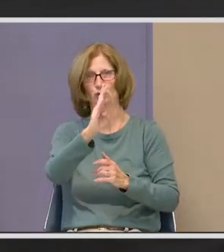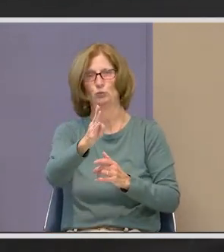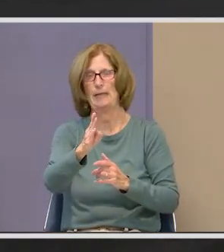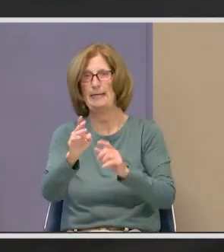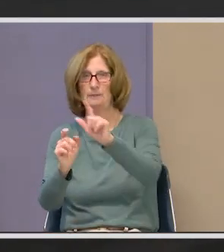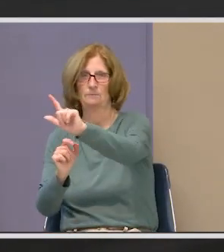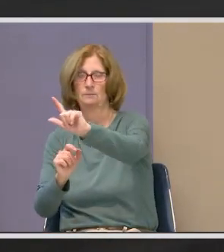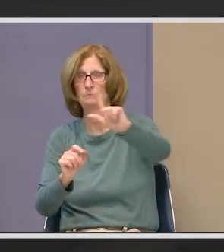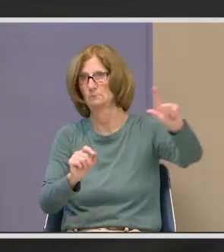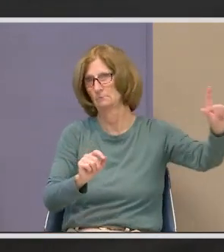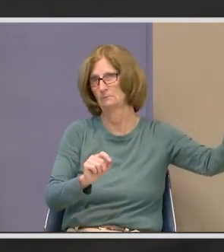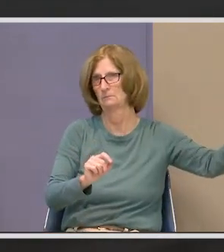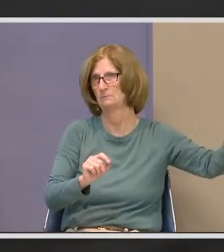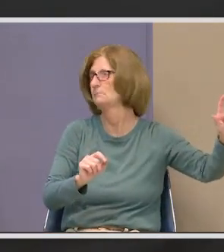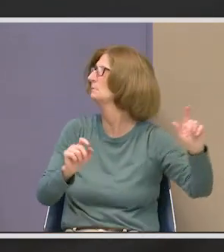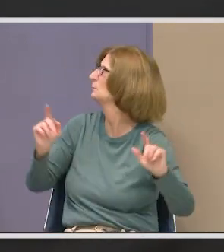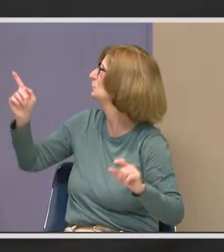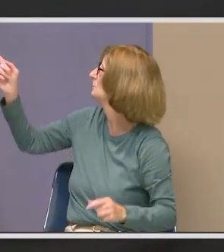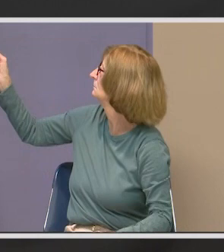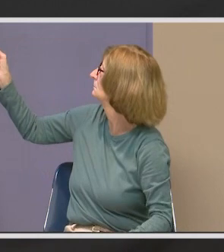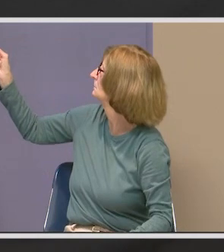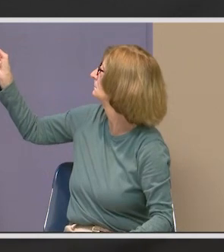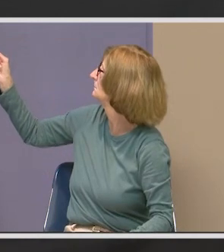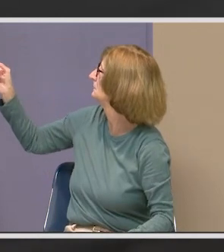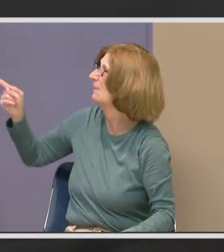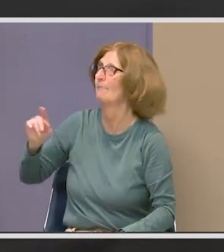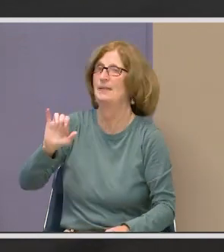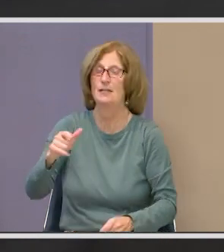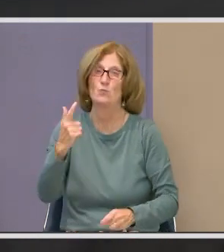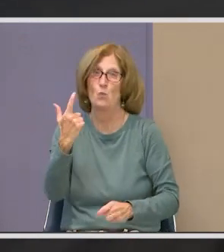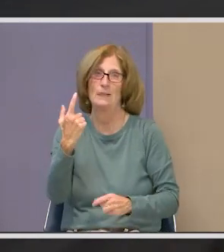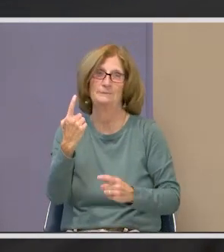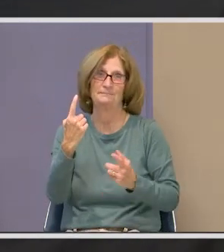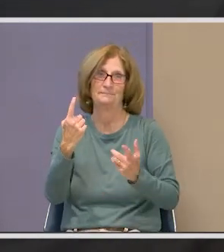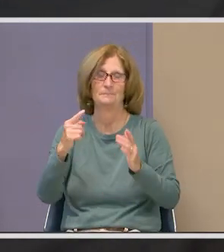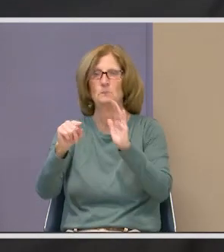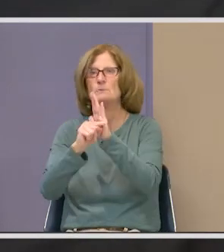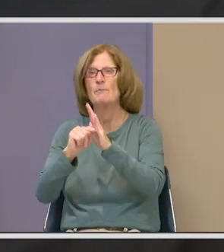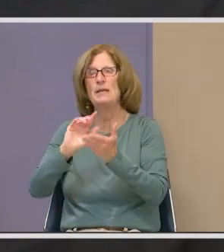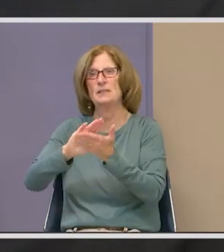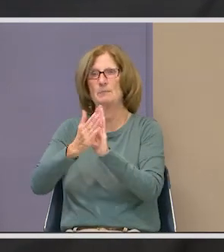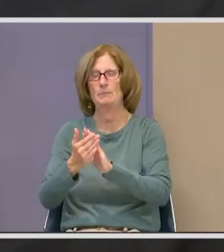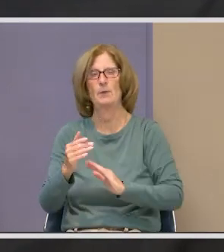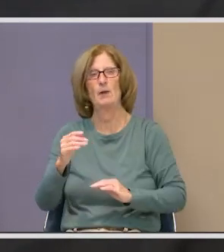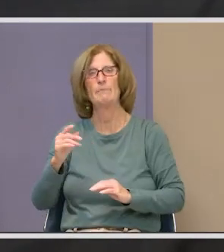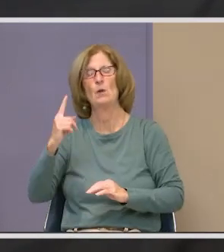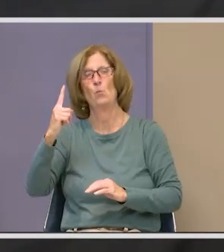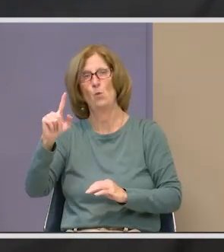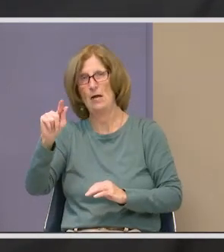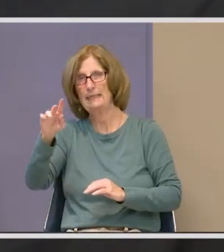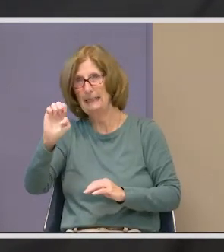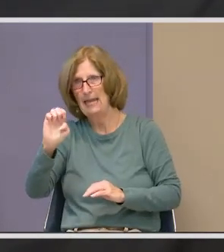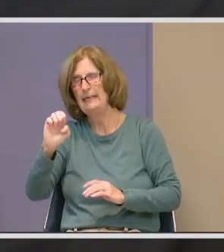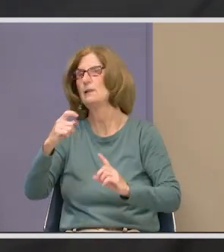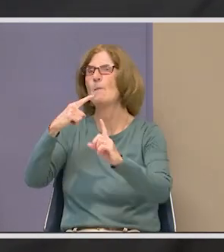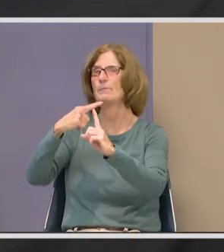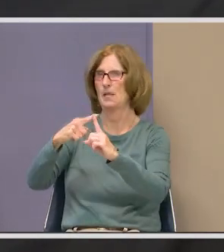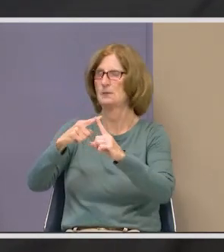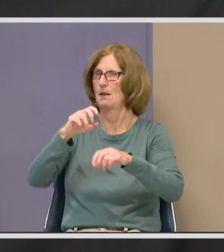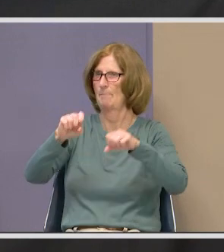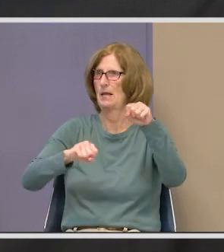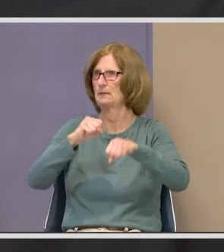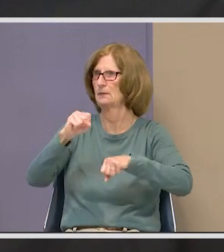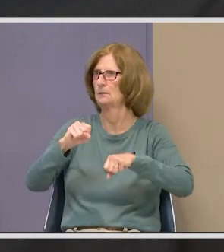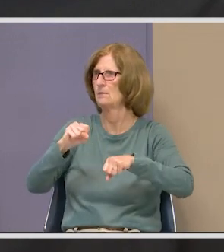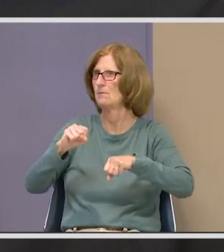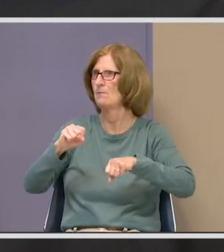lane. This is one of those trade-offs. It's going to turn to a single lane with the bike lane extending to the intersection. Could